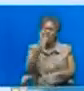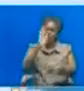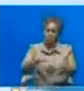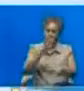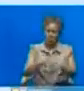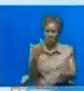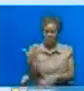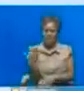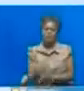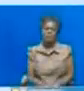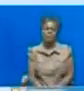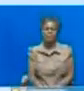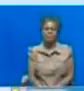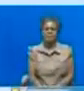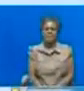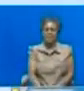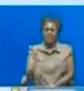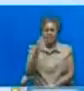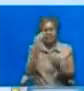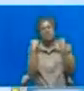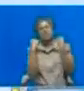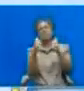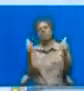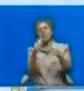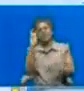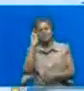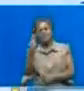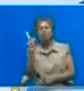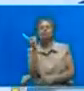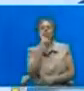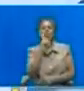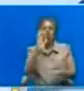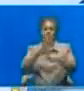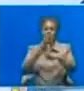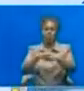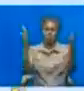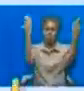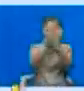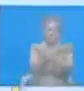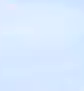All around. Great news. Well, sleep well. See you tomorrow. Good night. Good night.